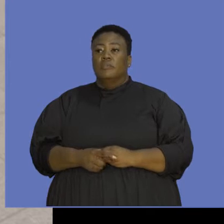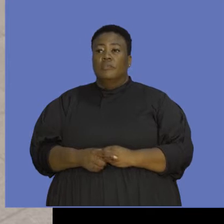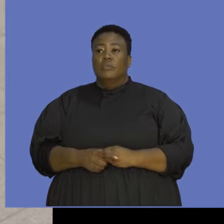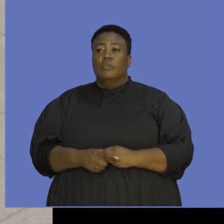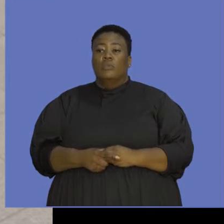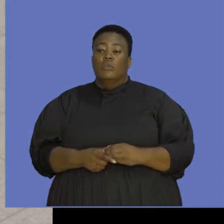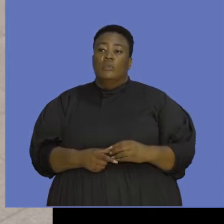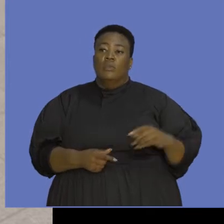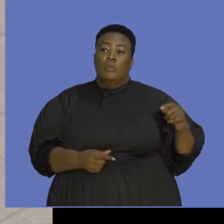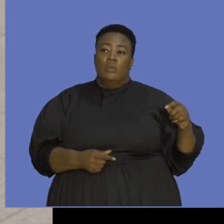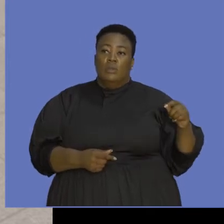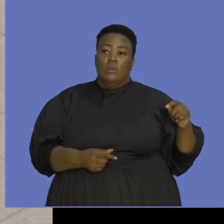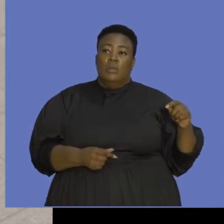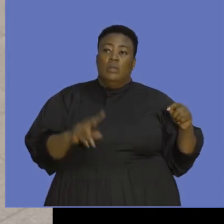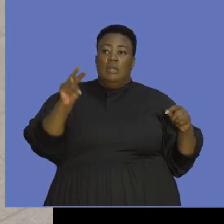heavier.